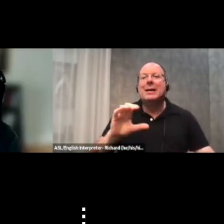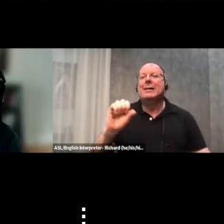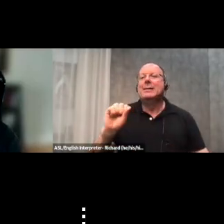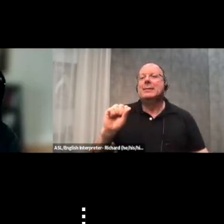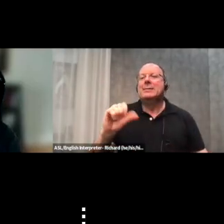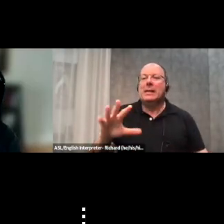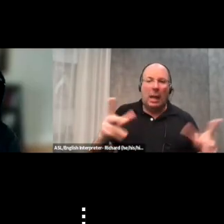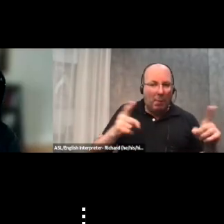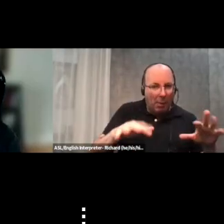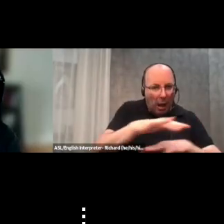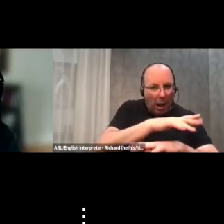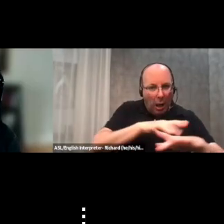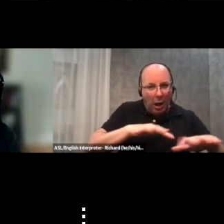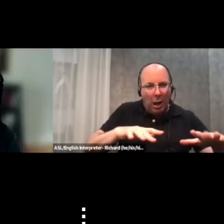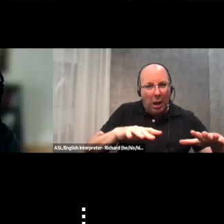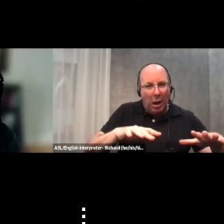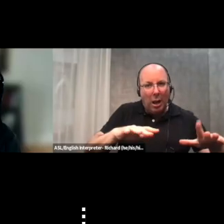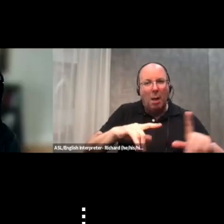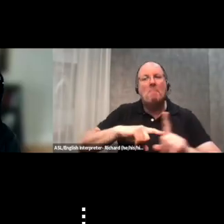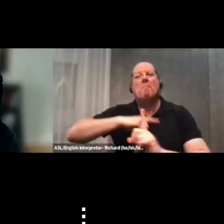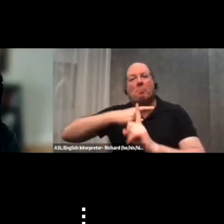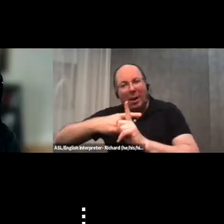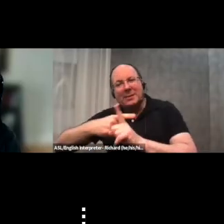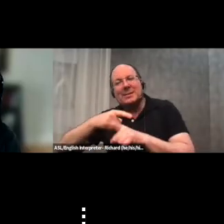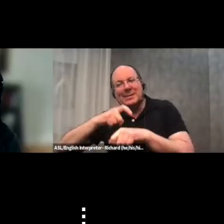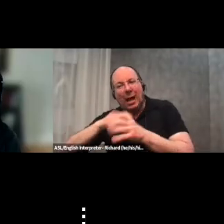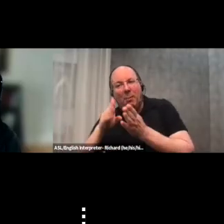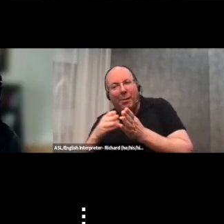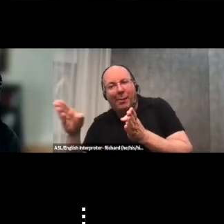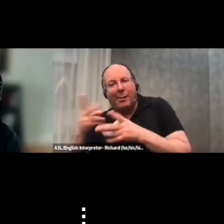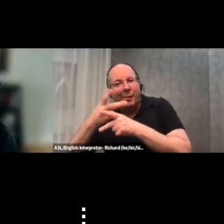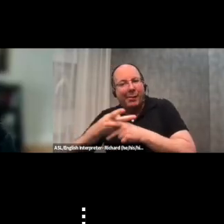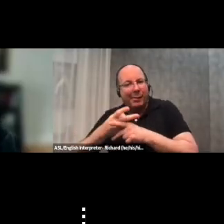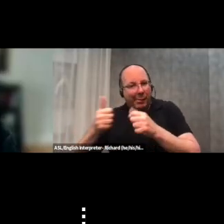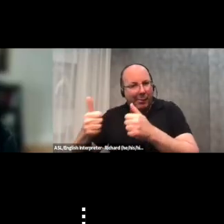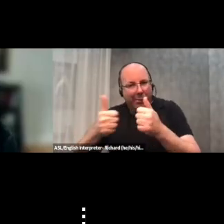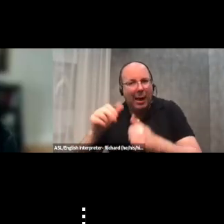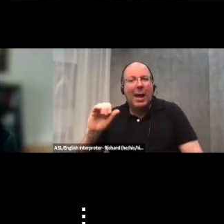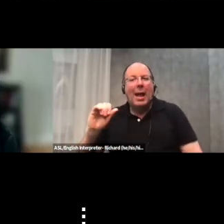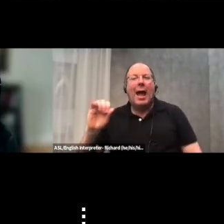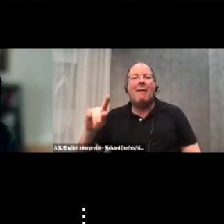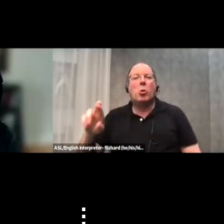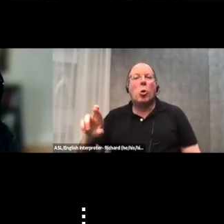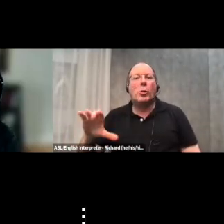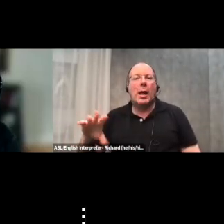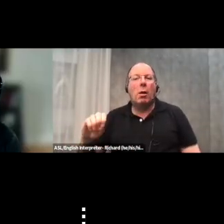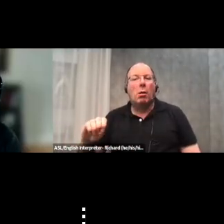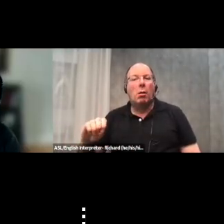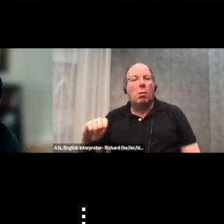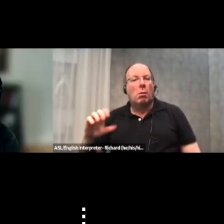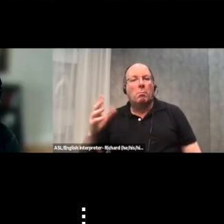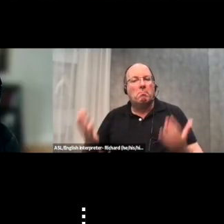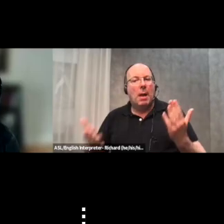also to have enough time for aftercare and make sure everybody's feeling good. Aftercare can also extend to later as well.